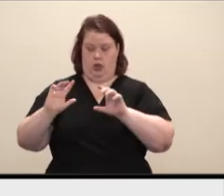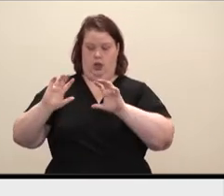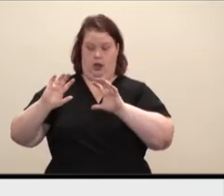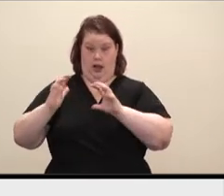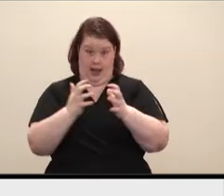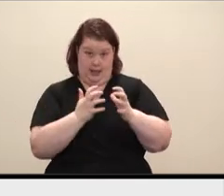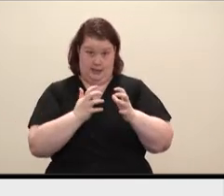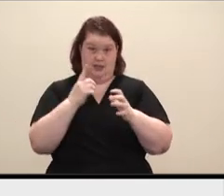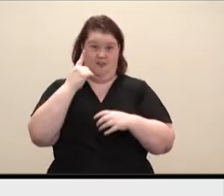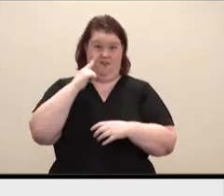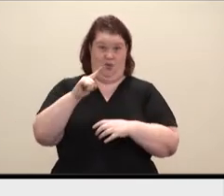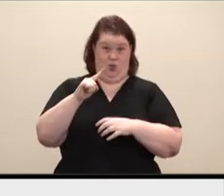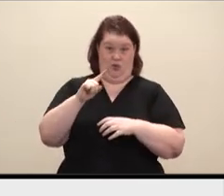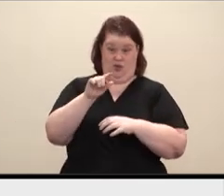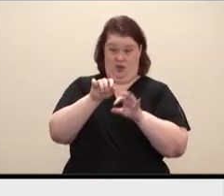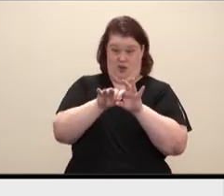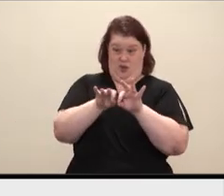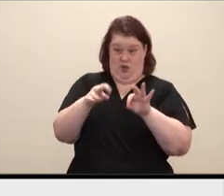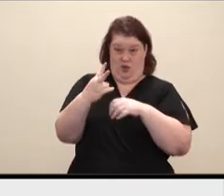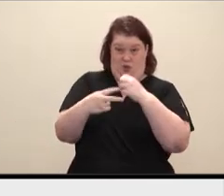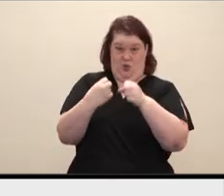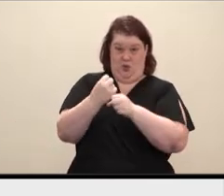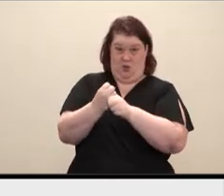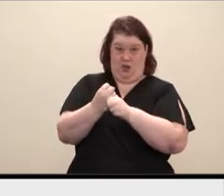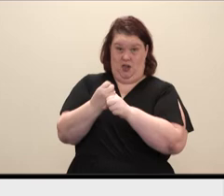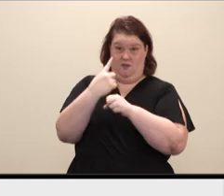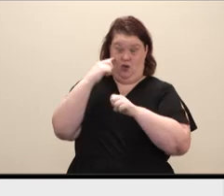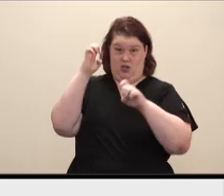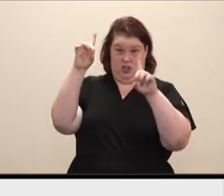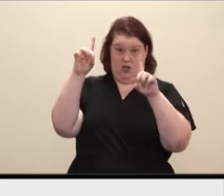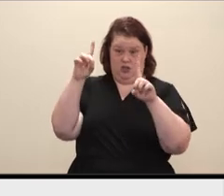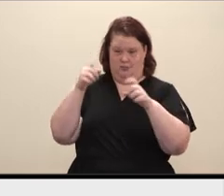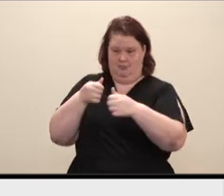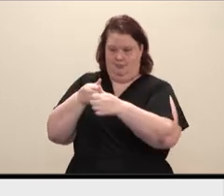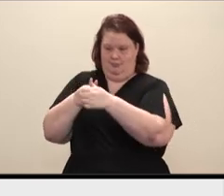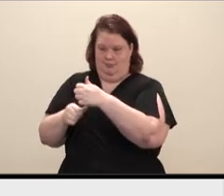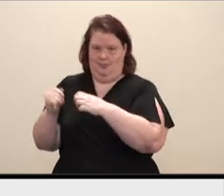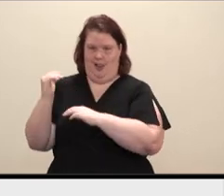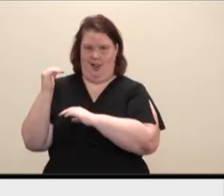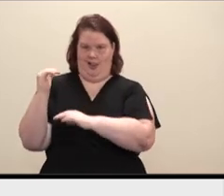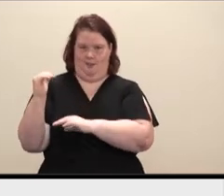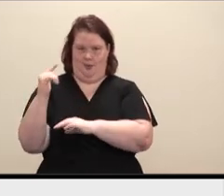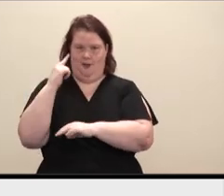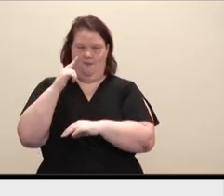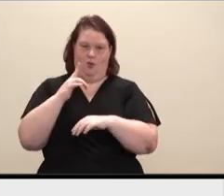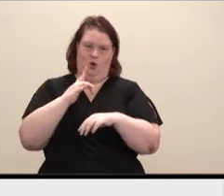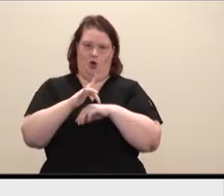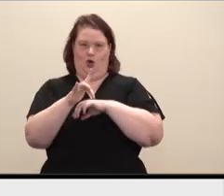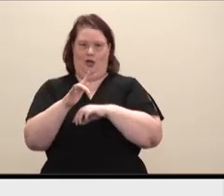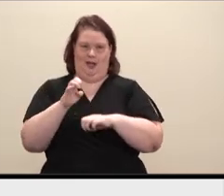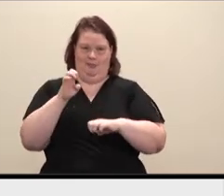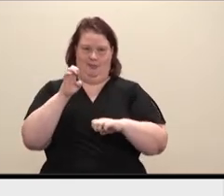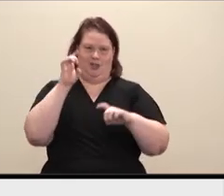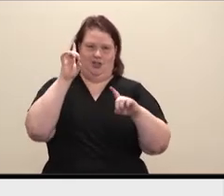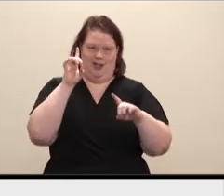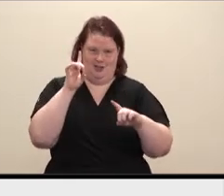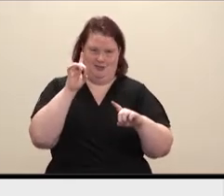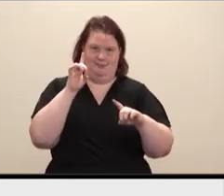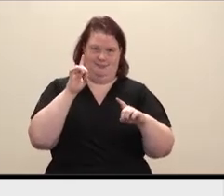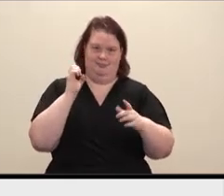that associates in education would fall under those. And so our students will be able to take that, and they will actually